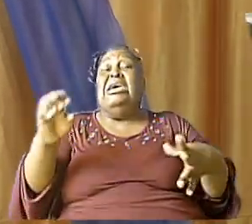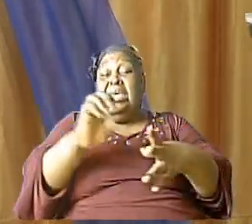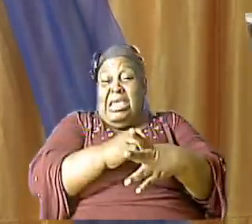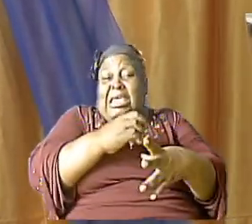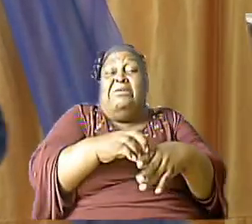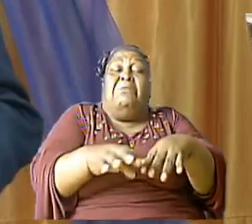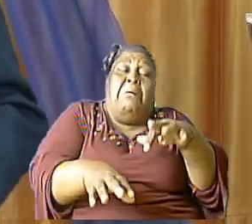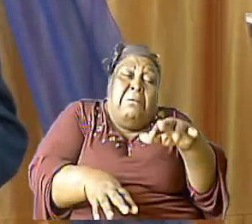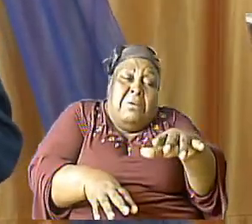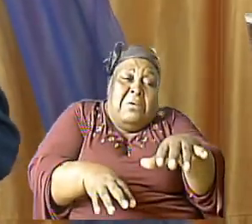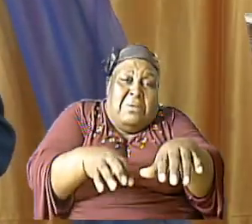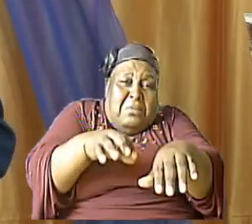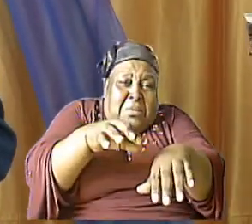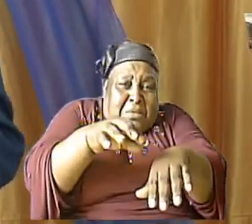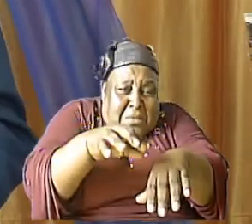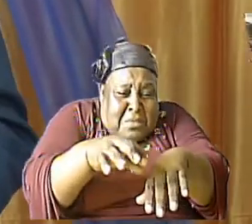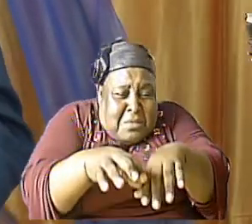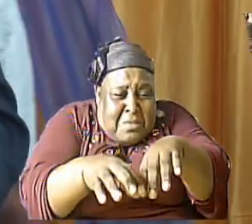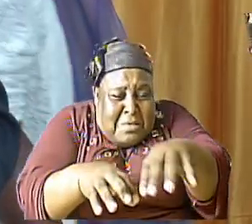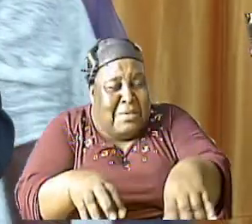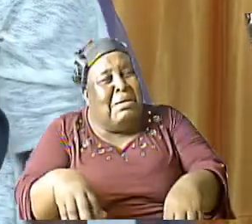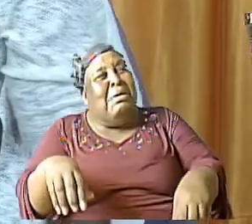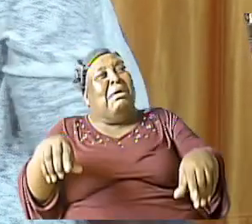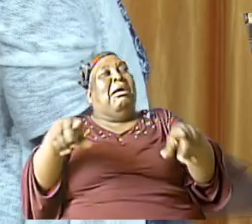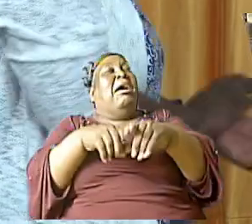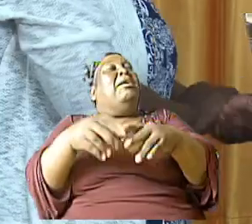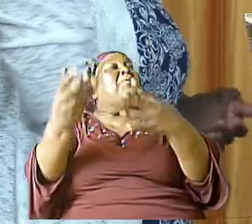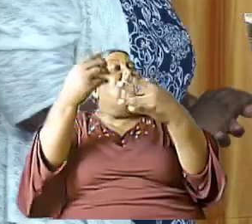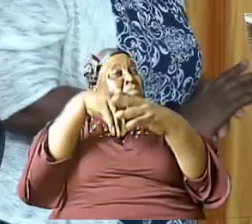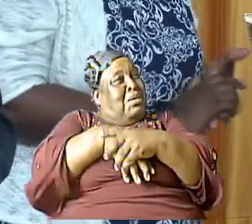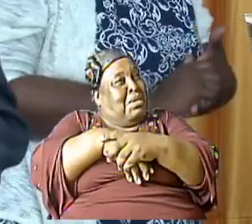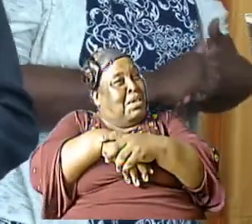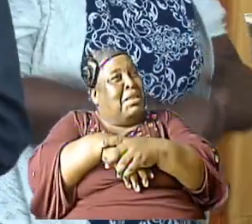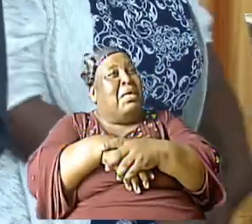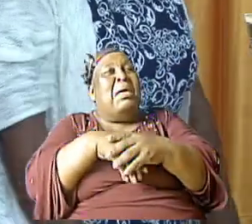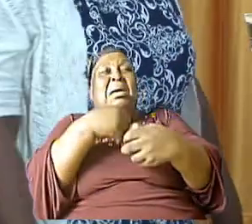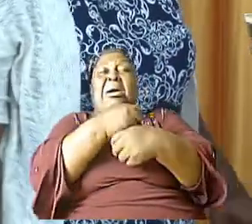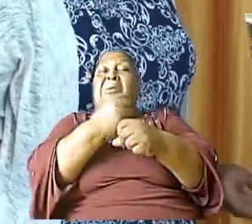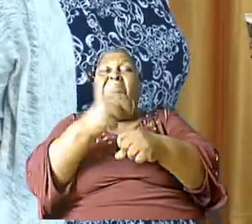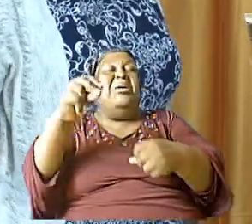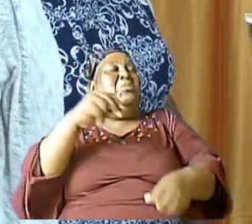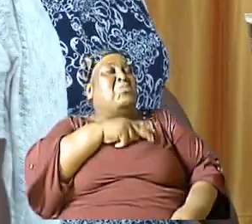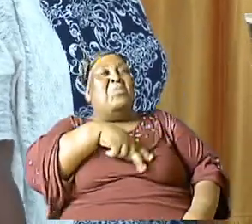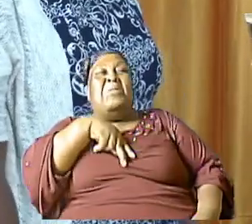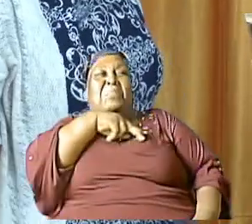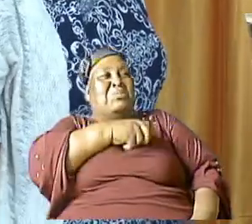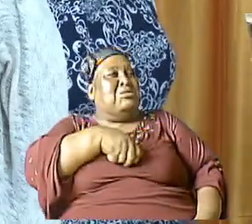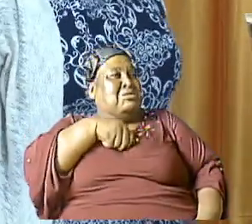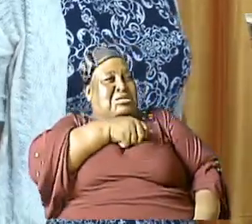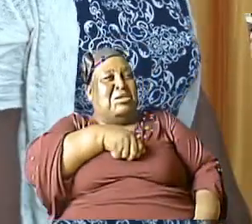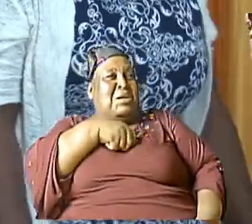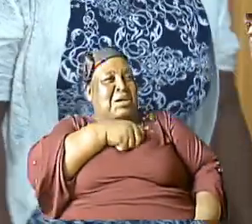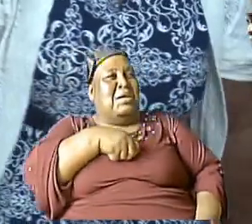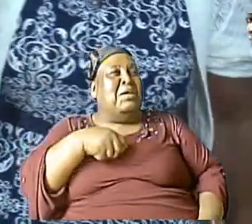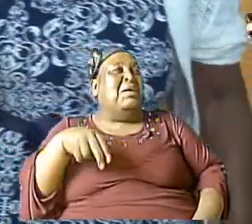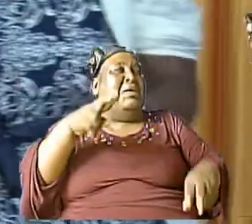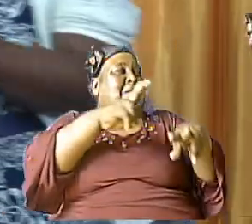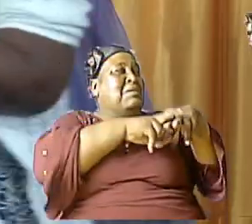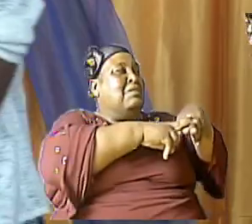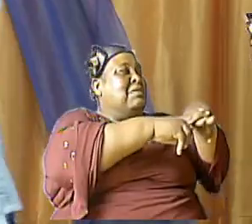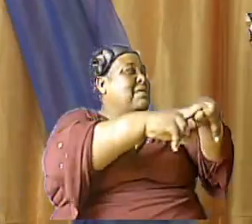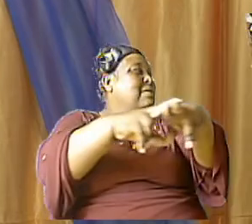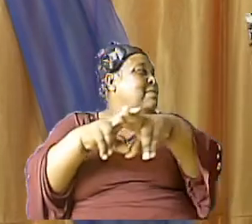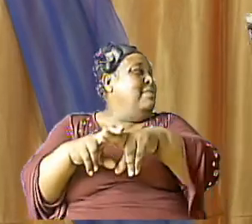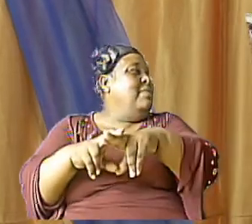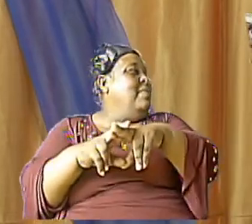come in, I am crazy. And I don't make no apologies for that. Amen. God bless you. You may be seated. Just sit